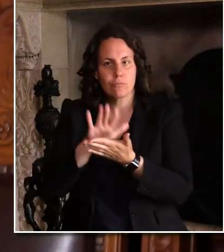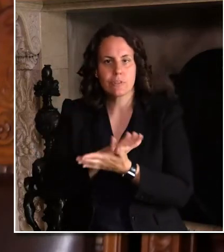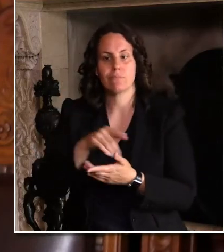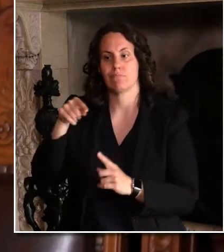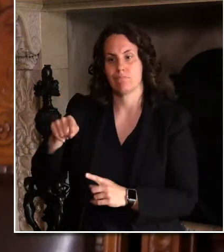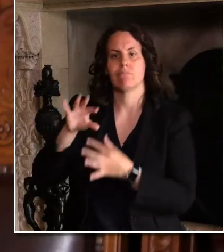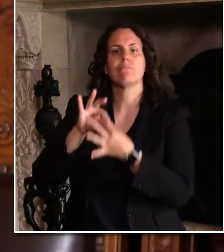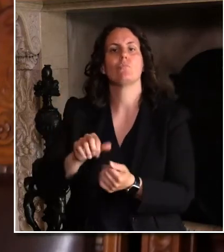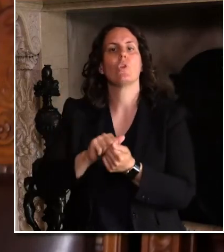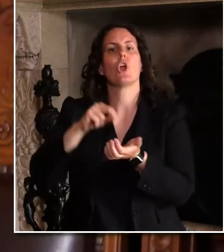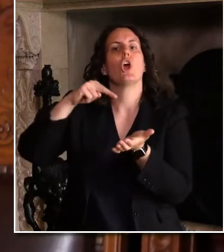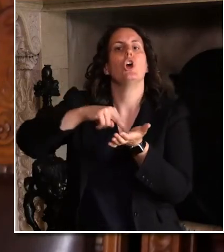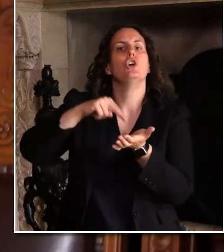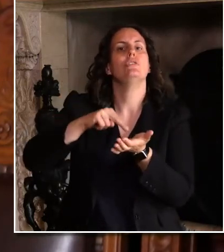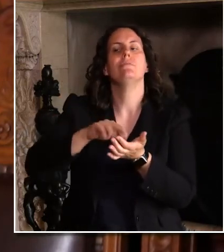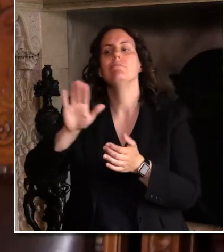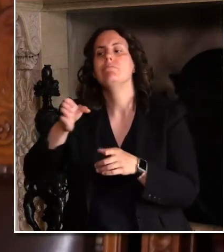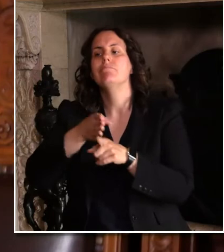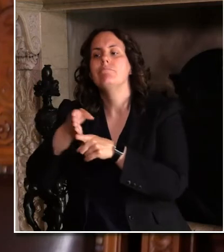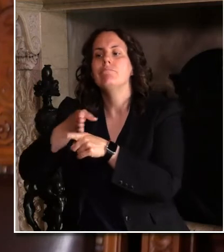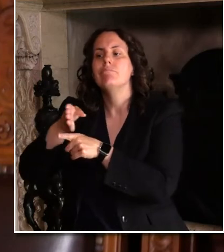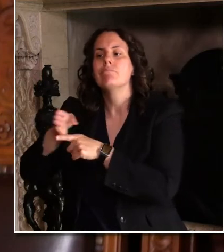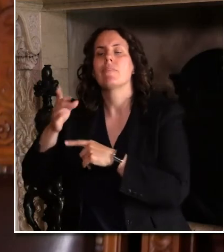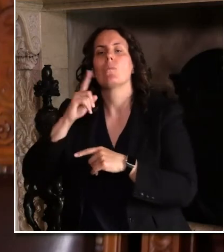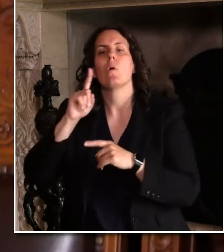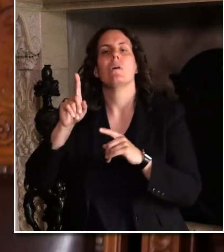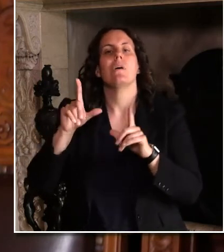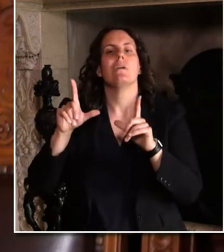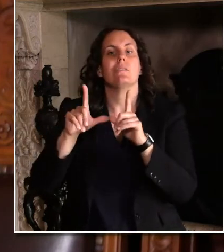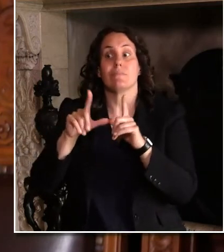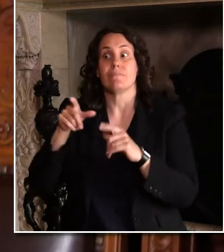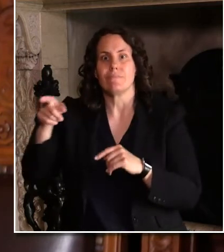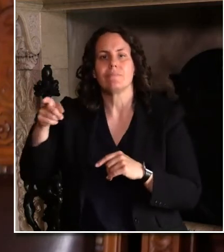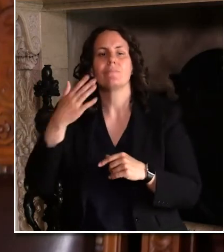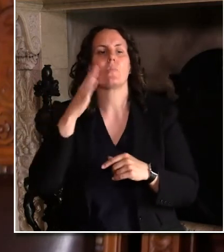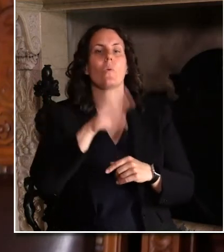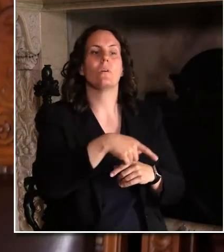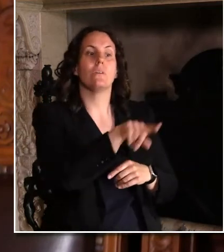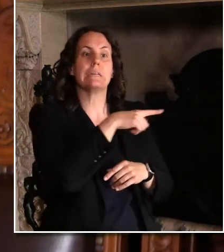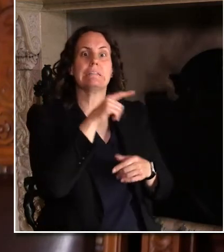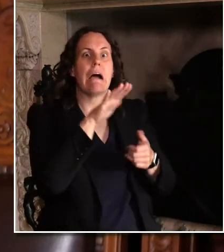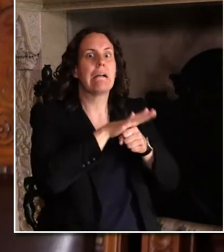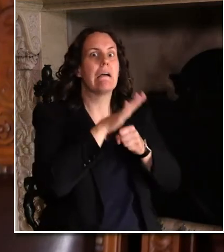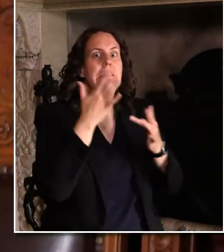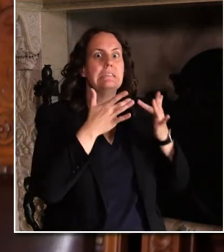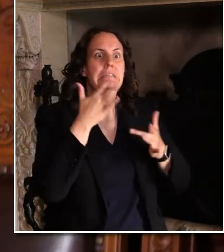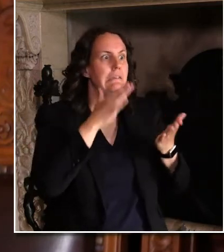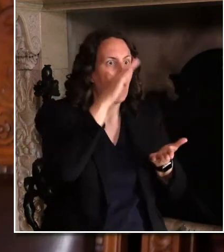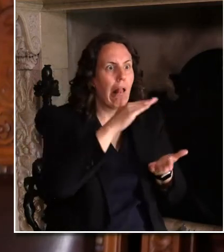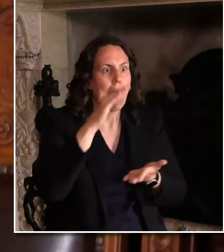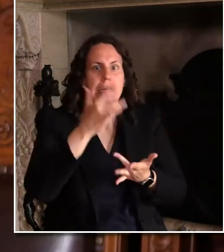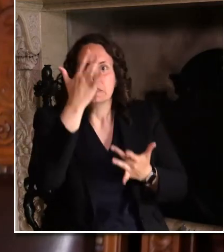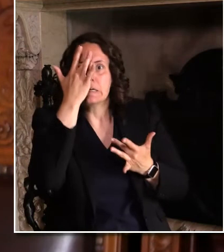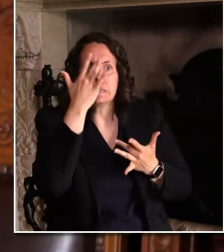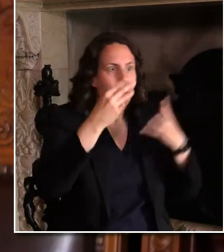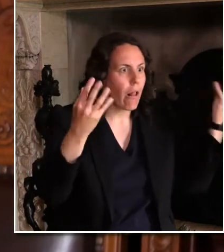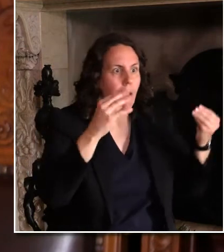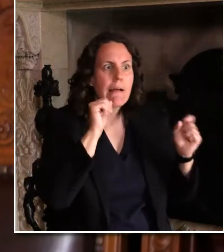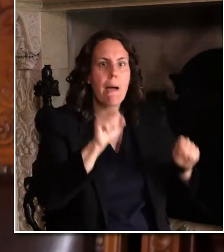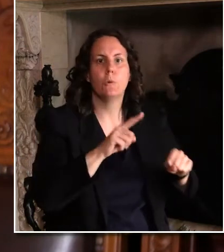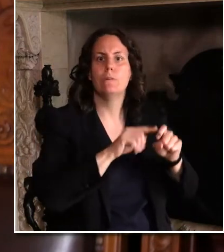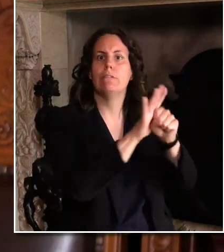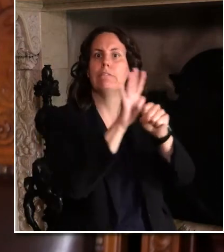professions where there's critical shortages in order to be able to bring more people back. And this is one of the ways, because the